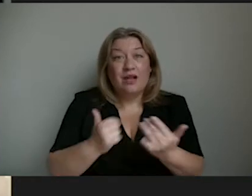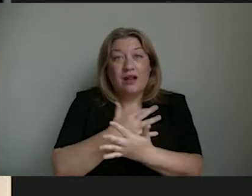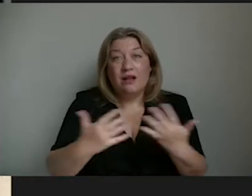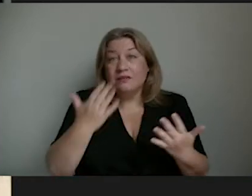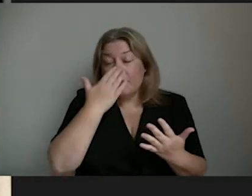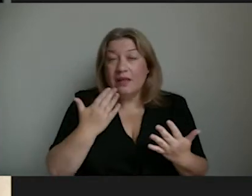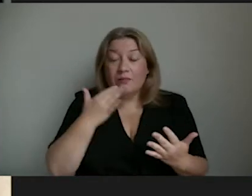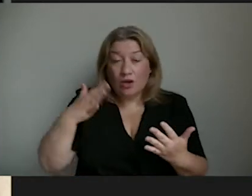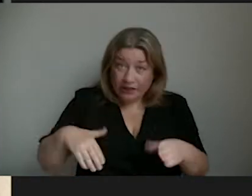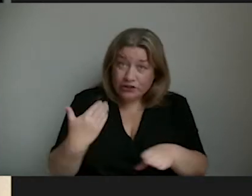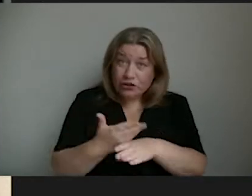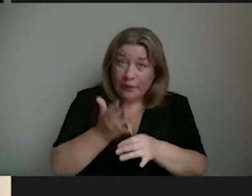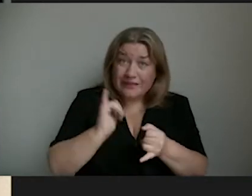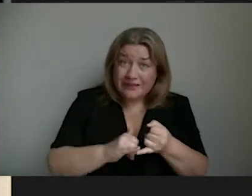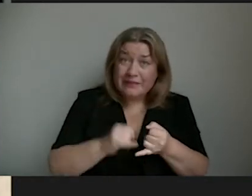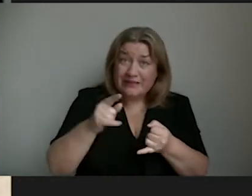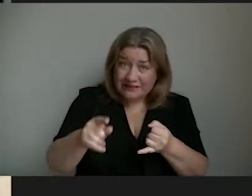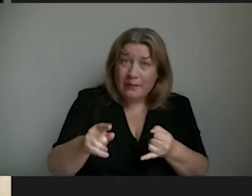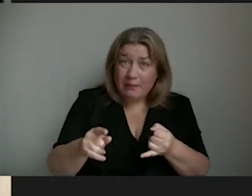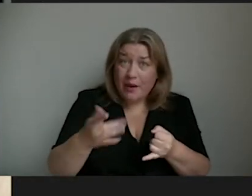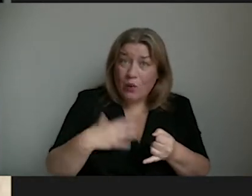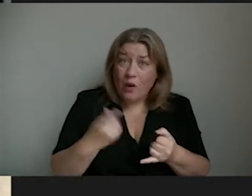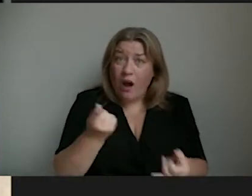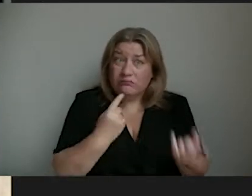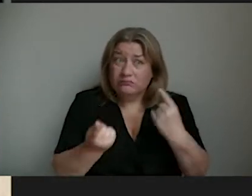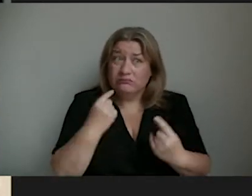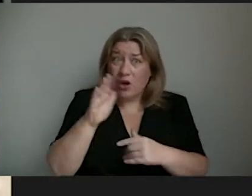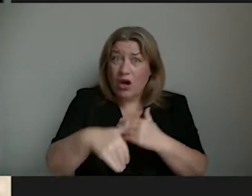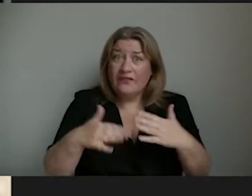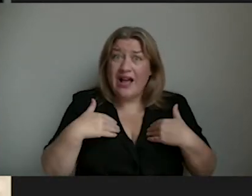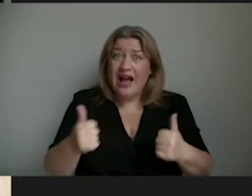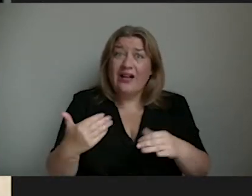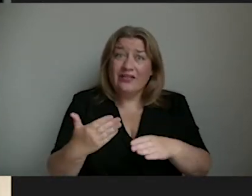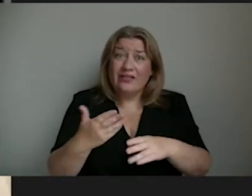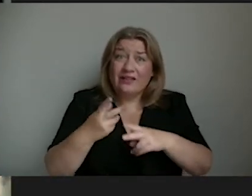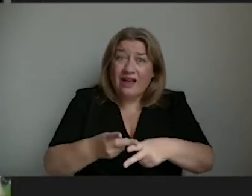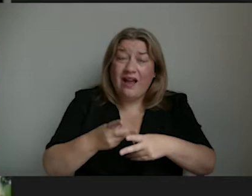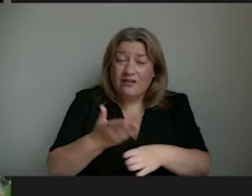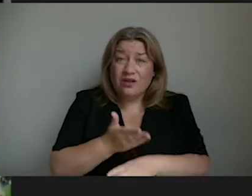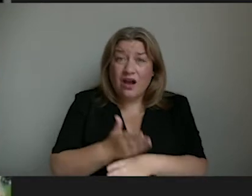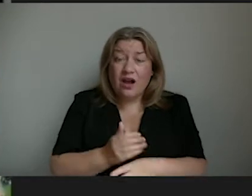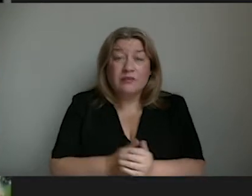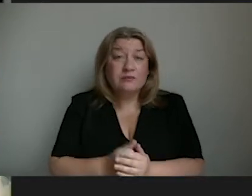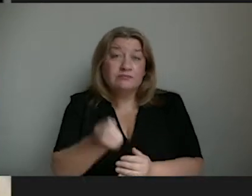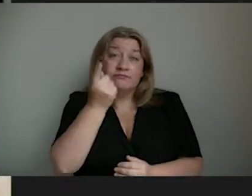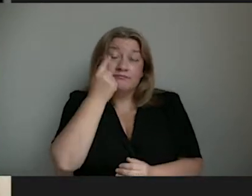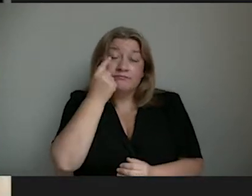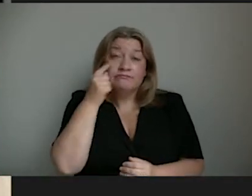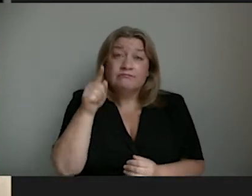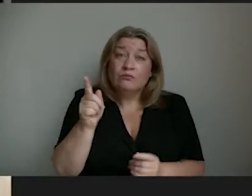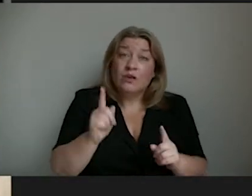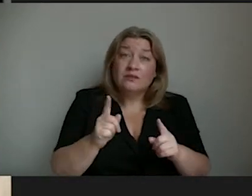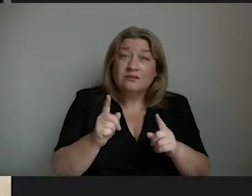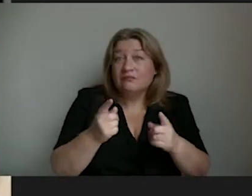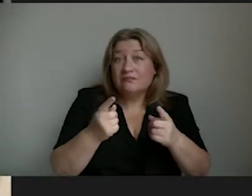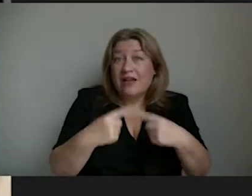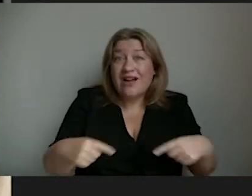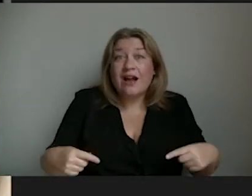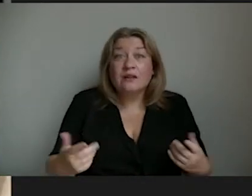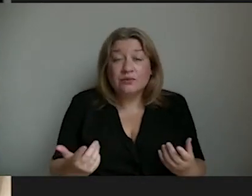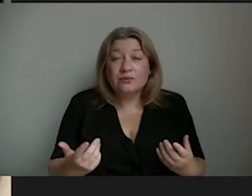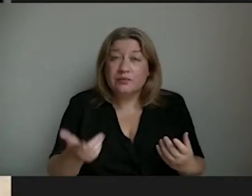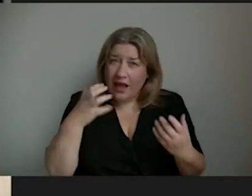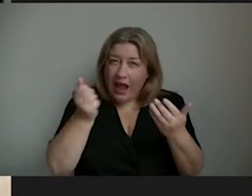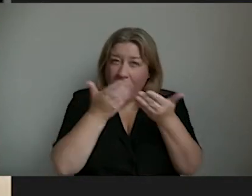So there'll be a big calling for healthcare come September, I assume. So definitely have a look on our website, see what's